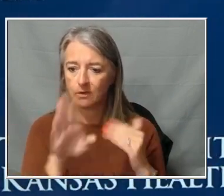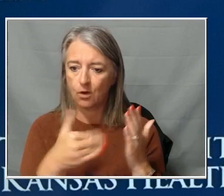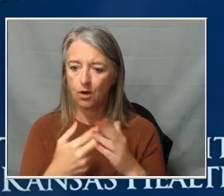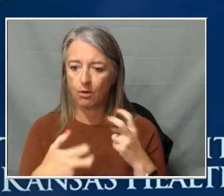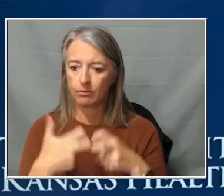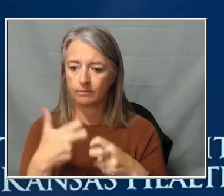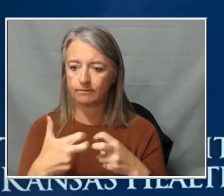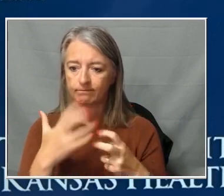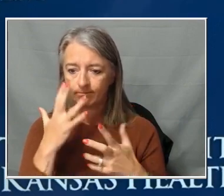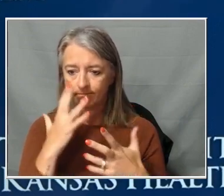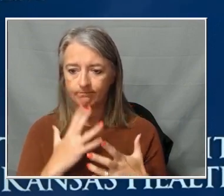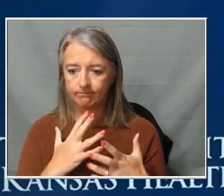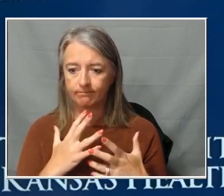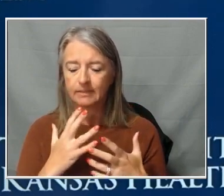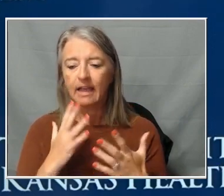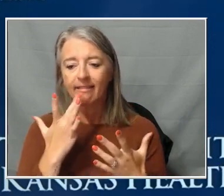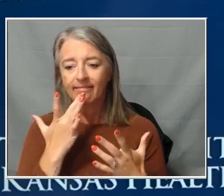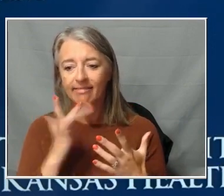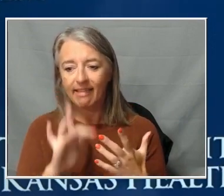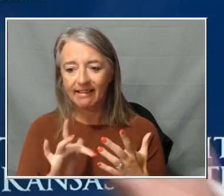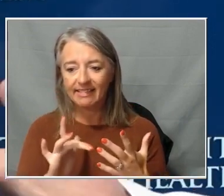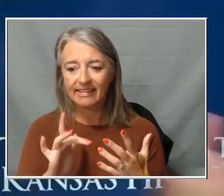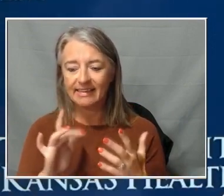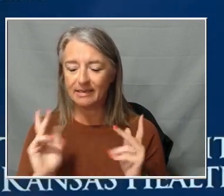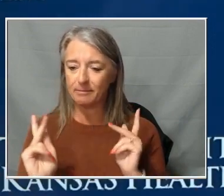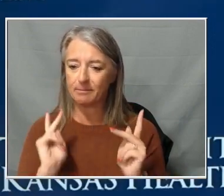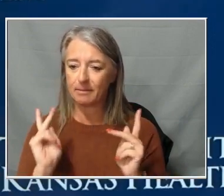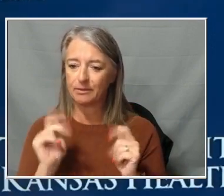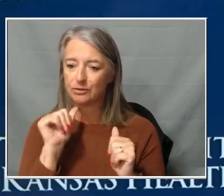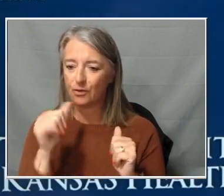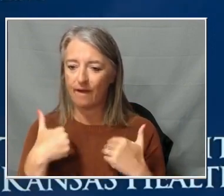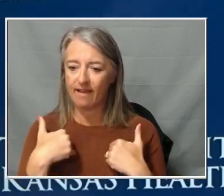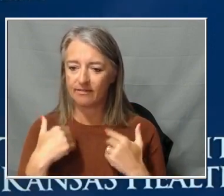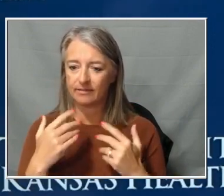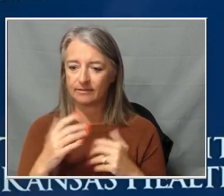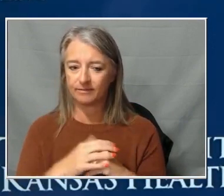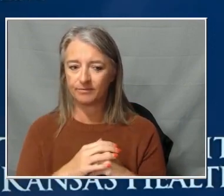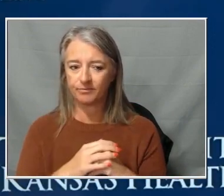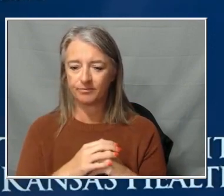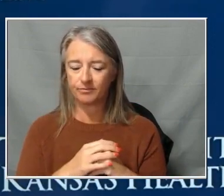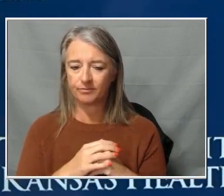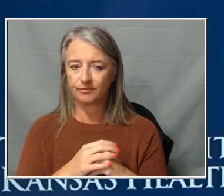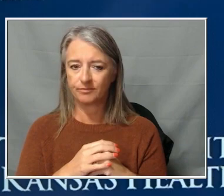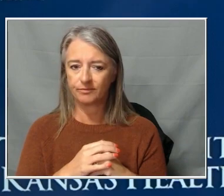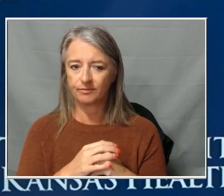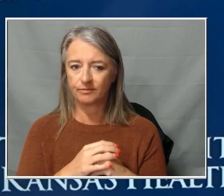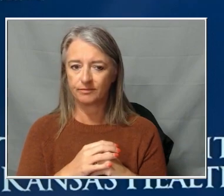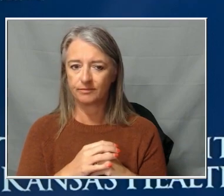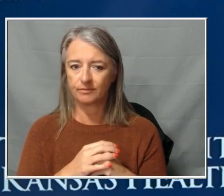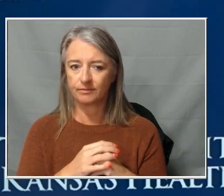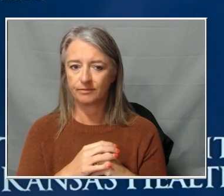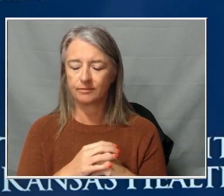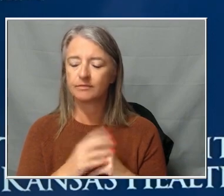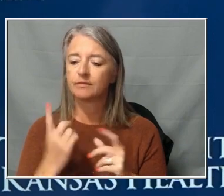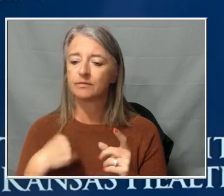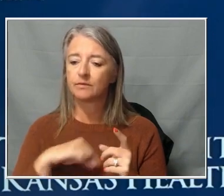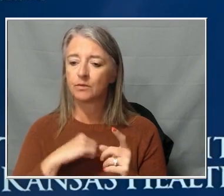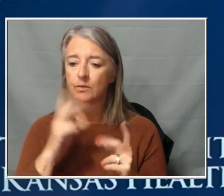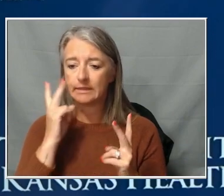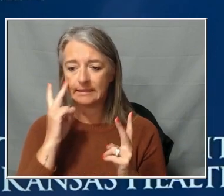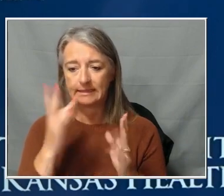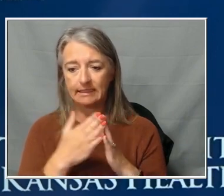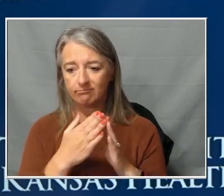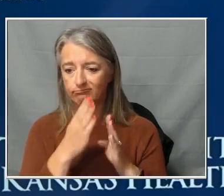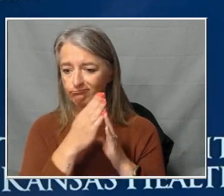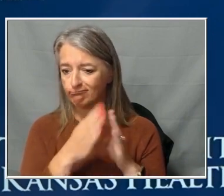patients do not have what Amanda had. I'm thankful for that. I know Dr. Shamoon deals with those things all day. But no, I mean, we run the gamut in terms of what